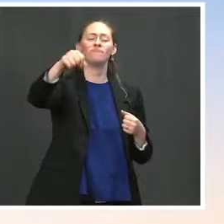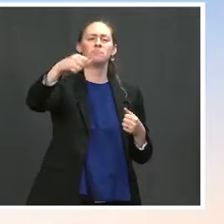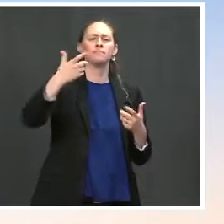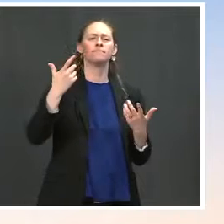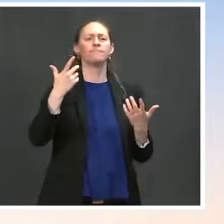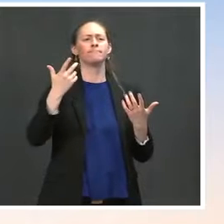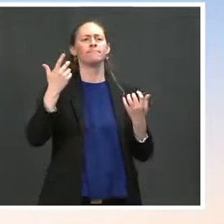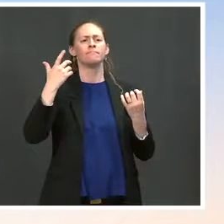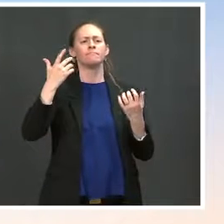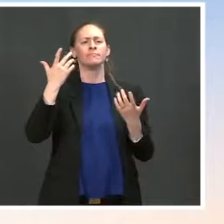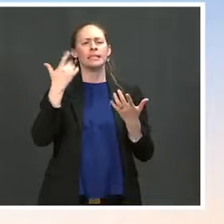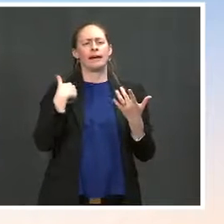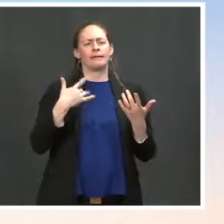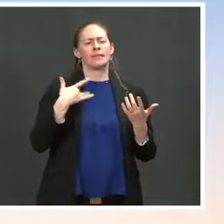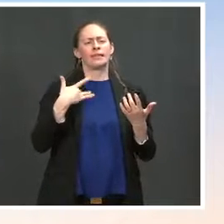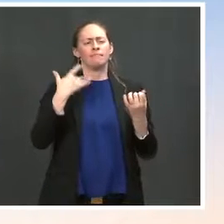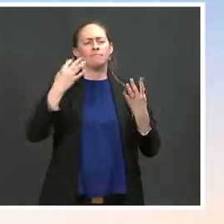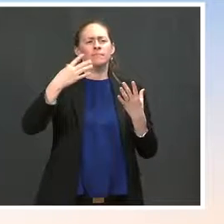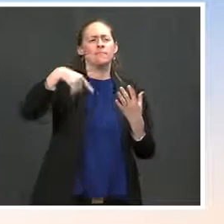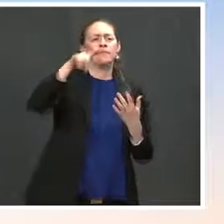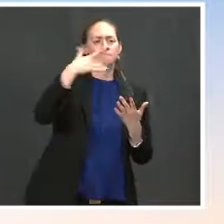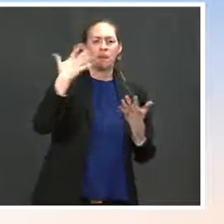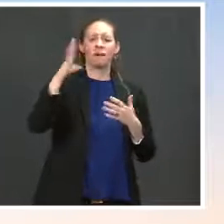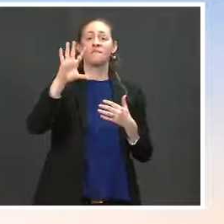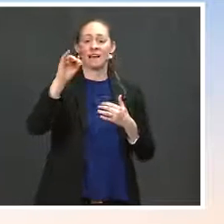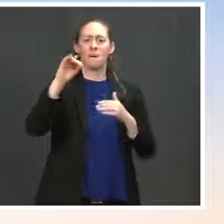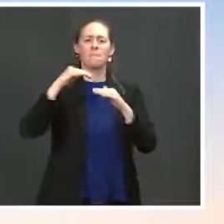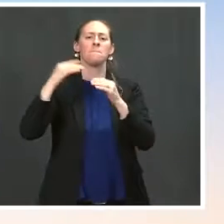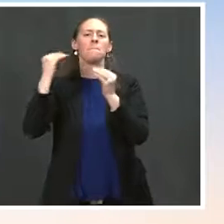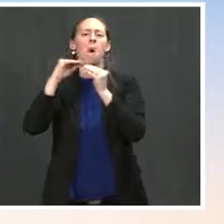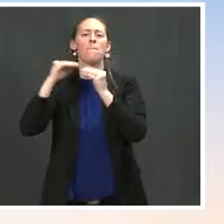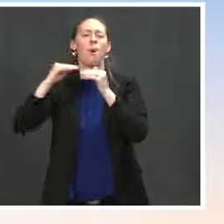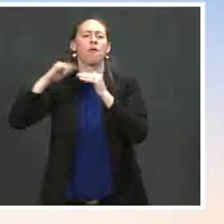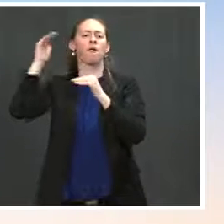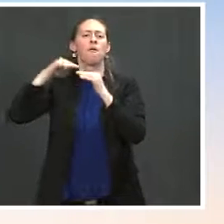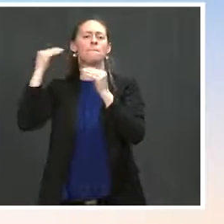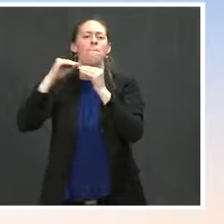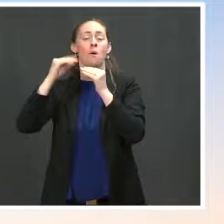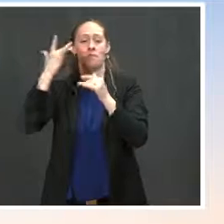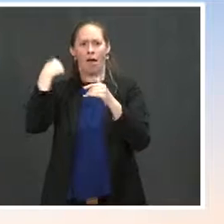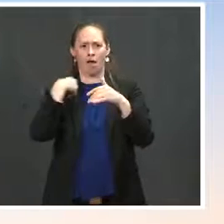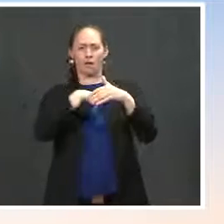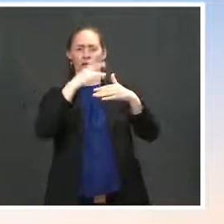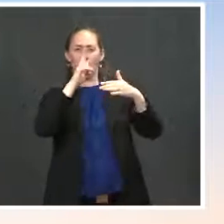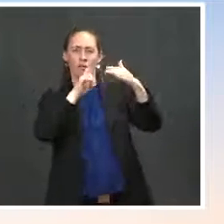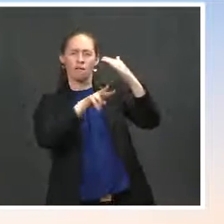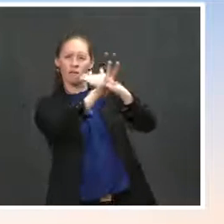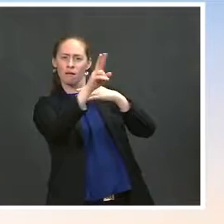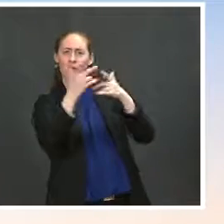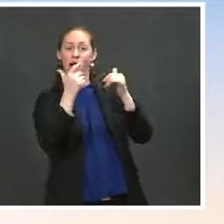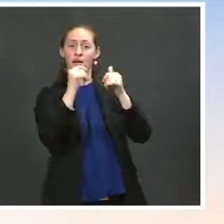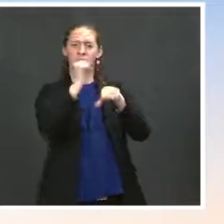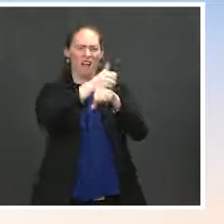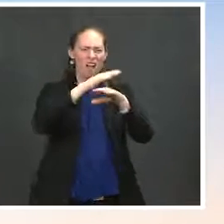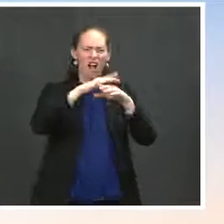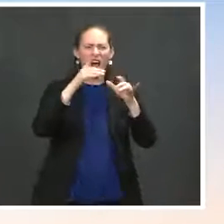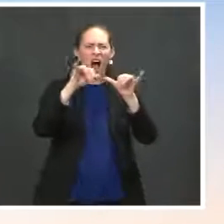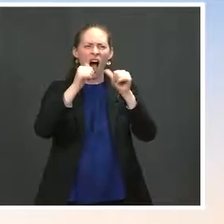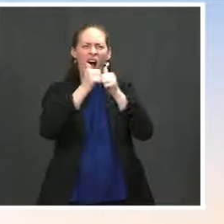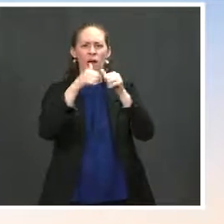up exceeding the predictions we're making, because we're measuring predictions by the economies we have today and by the